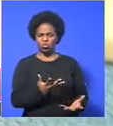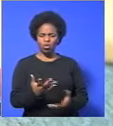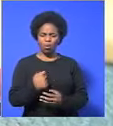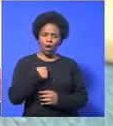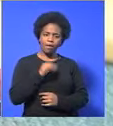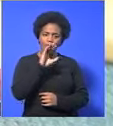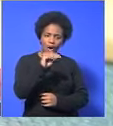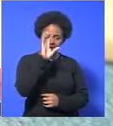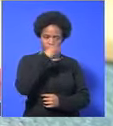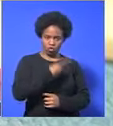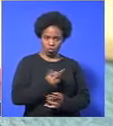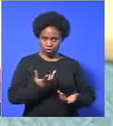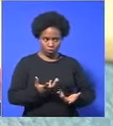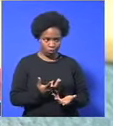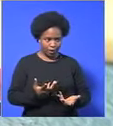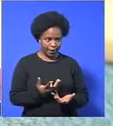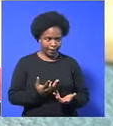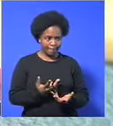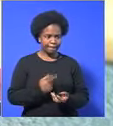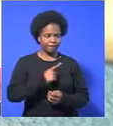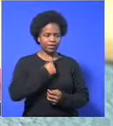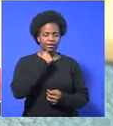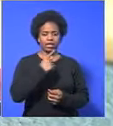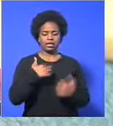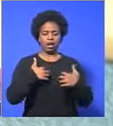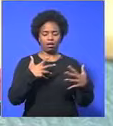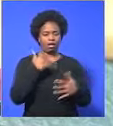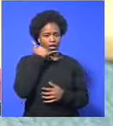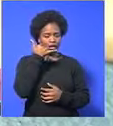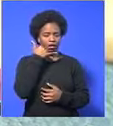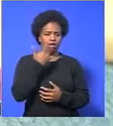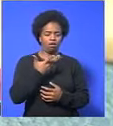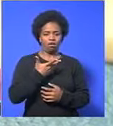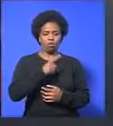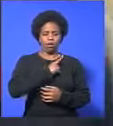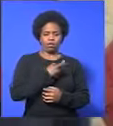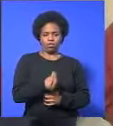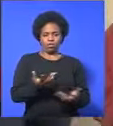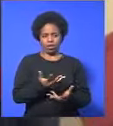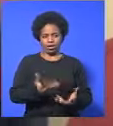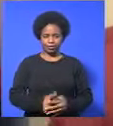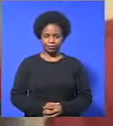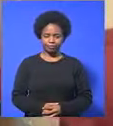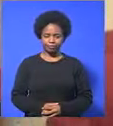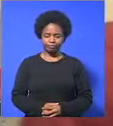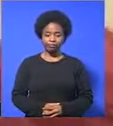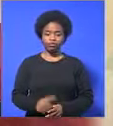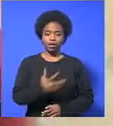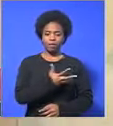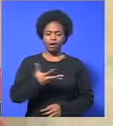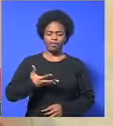die kind kom haal. Toe raak sy hysterical oor die phone. Toe weet ek sy het hierdie kind en Stacey's grieving mother